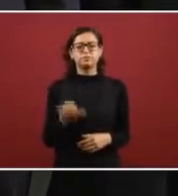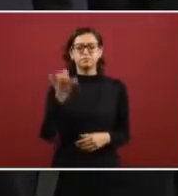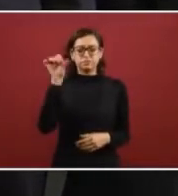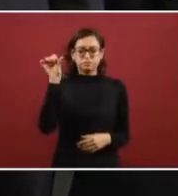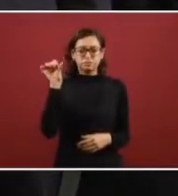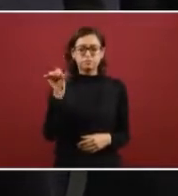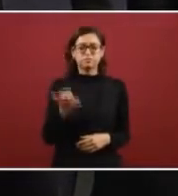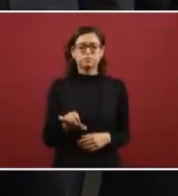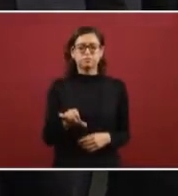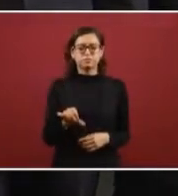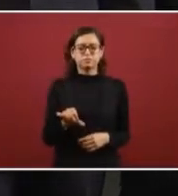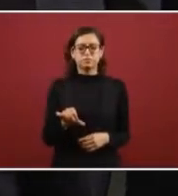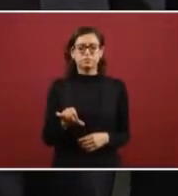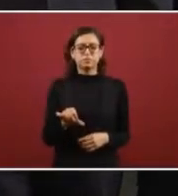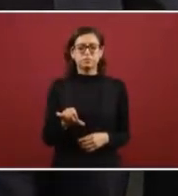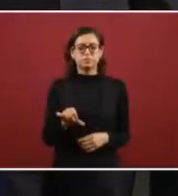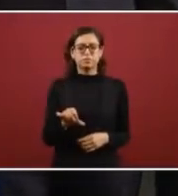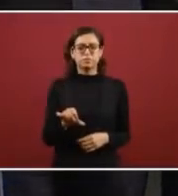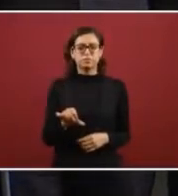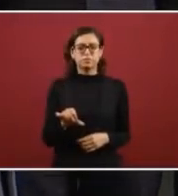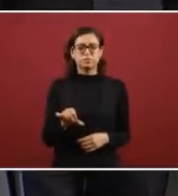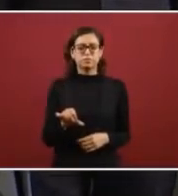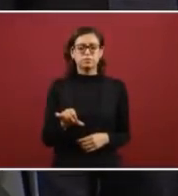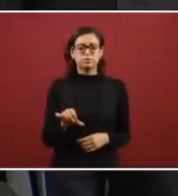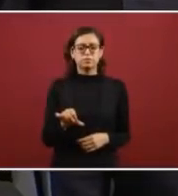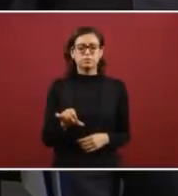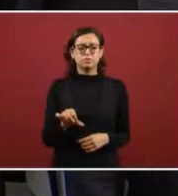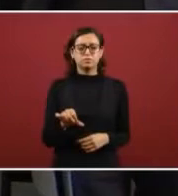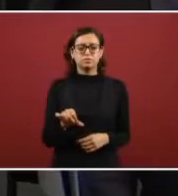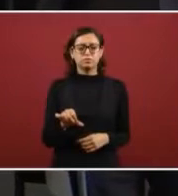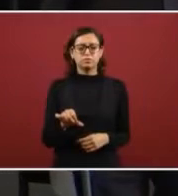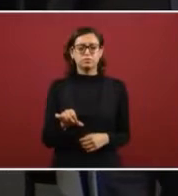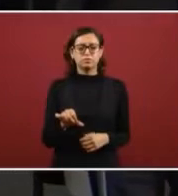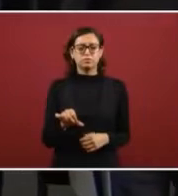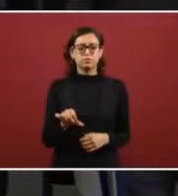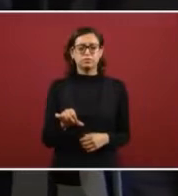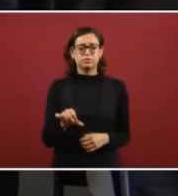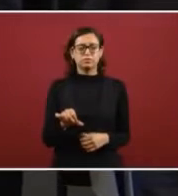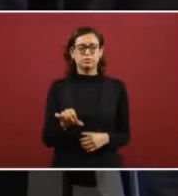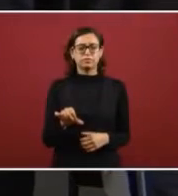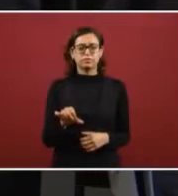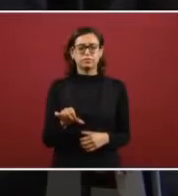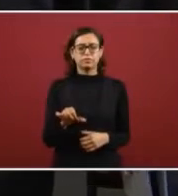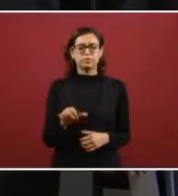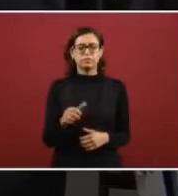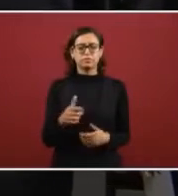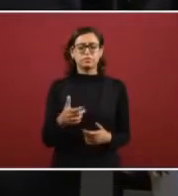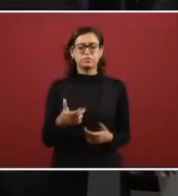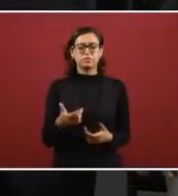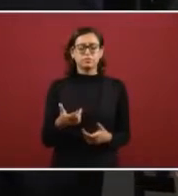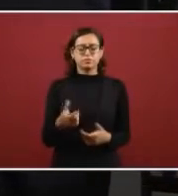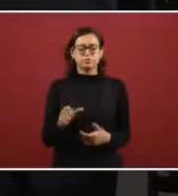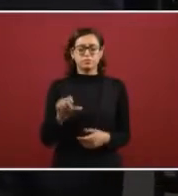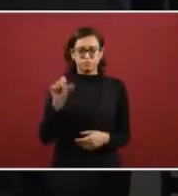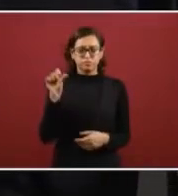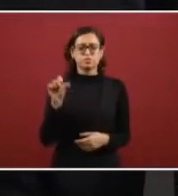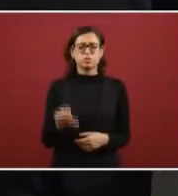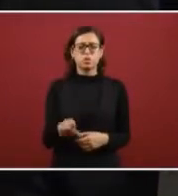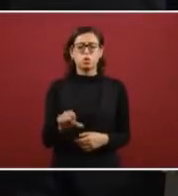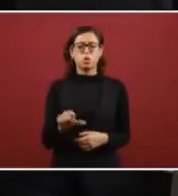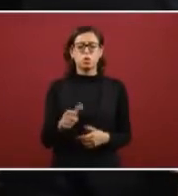compassion for the people, hugs This day